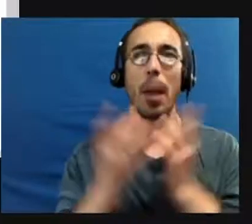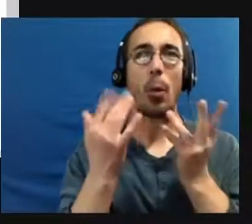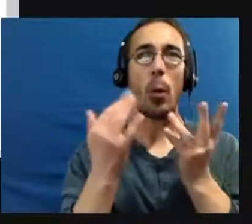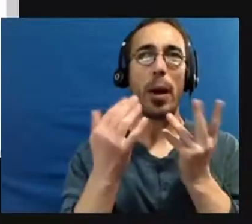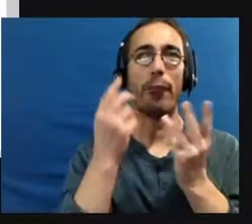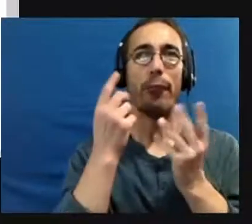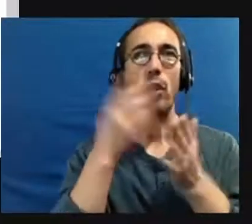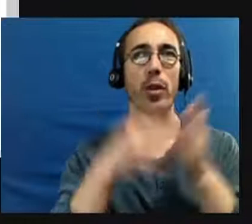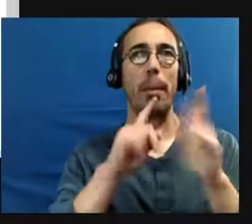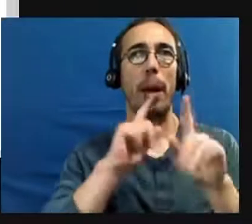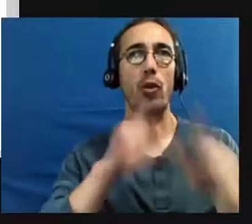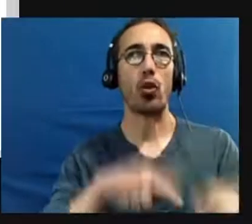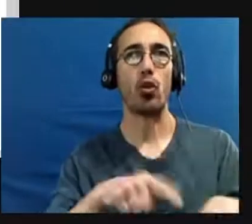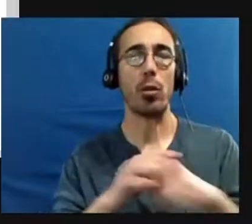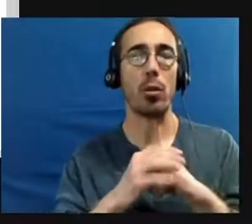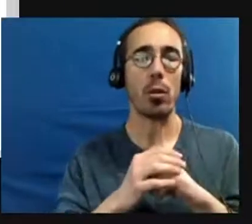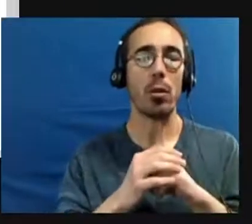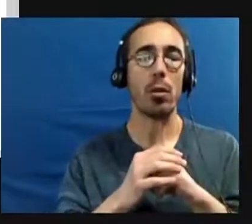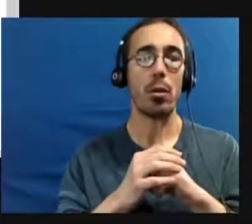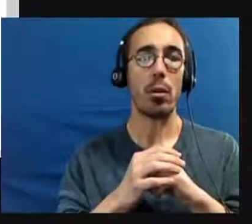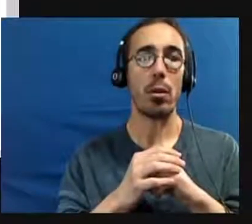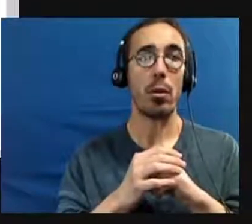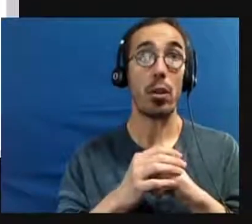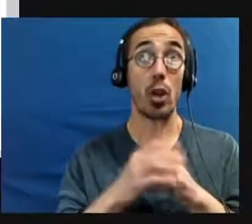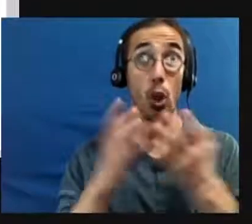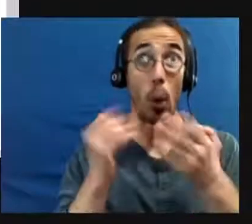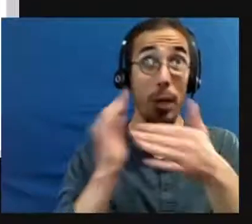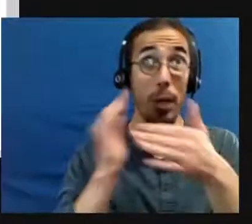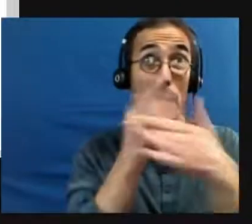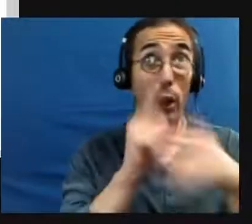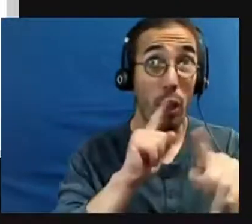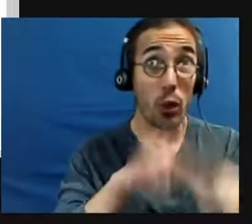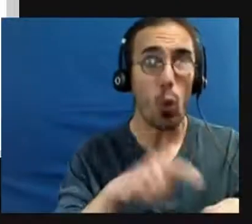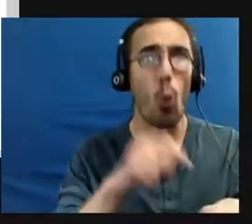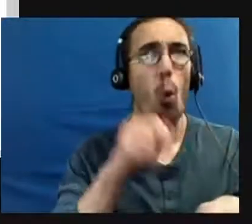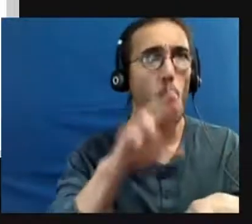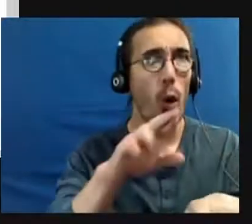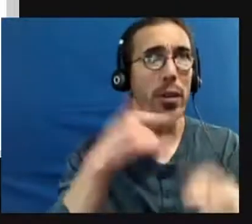spill. Let's see, should I spill the answer yet, or are we still taking answers?